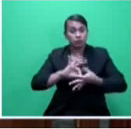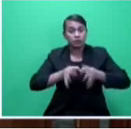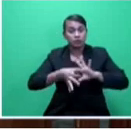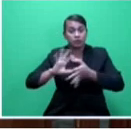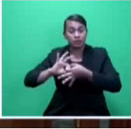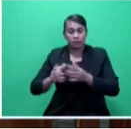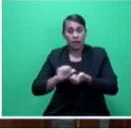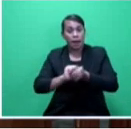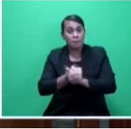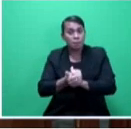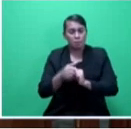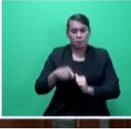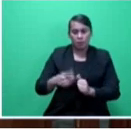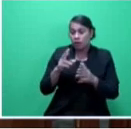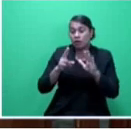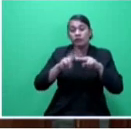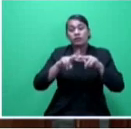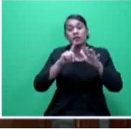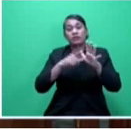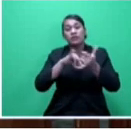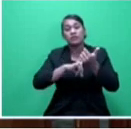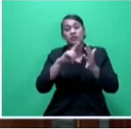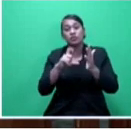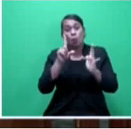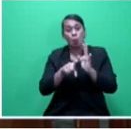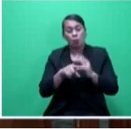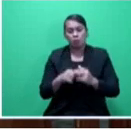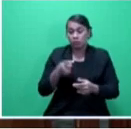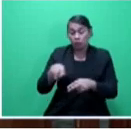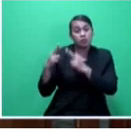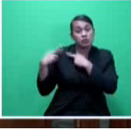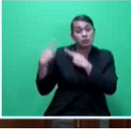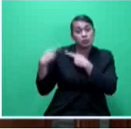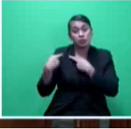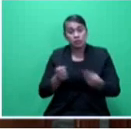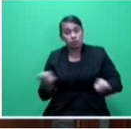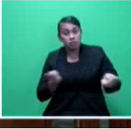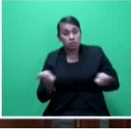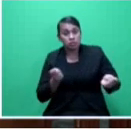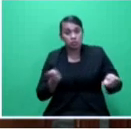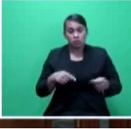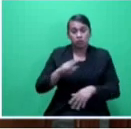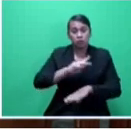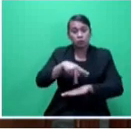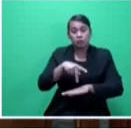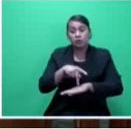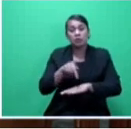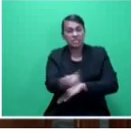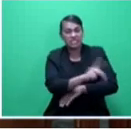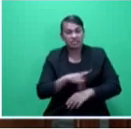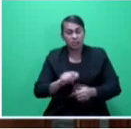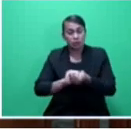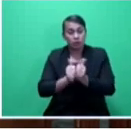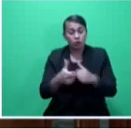for the coordination and management of Fiji teams to the Pacific Mini Games, Pacific Games, and the Commonwealth Games. It